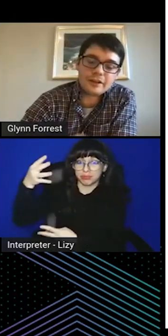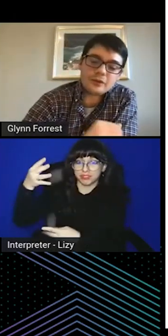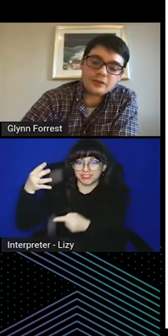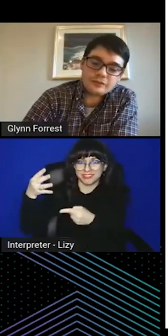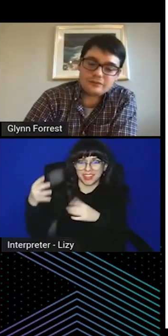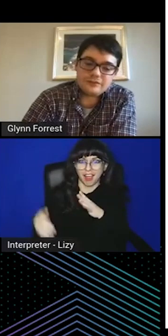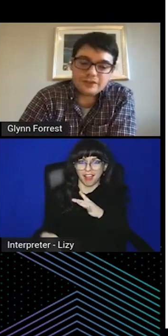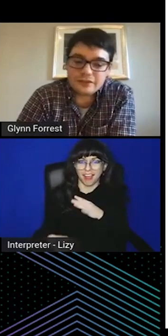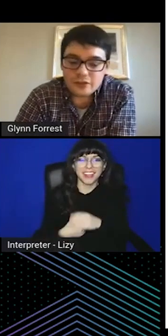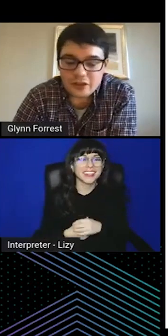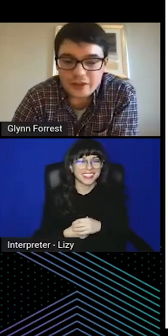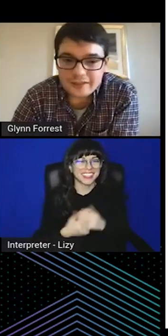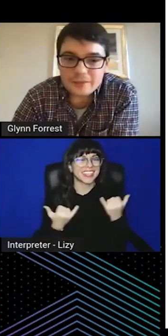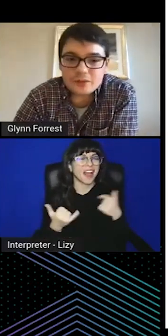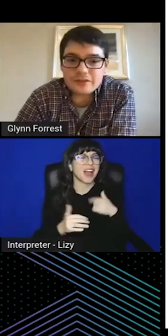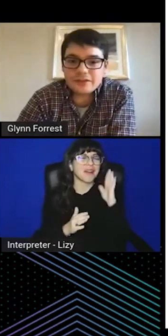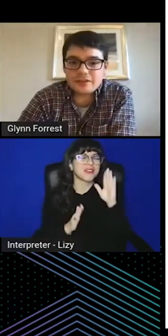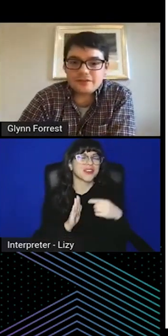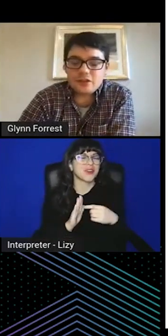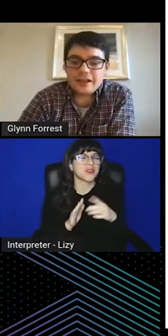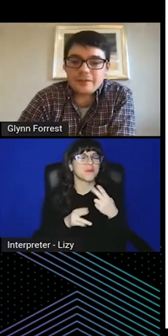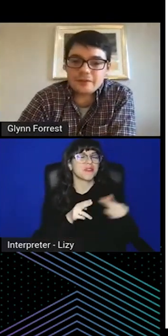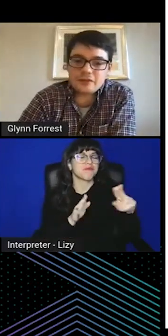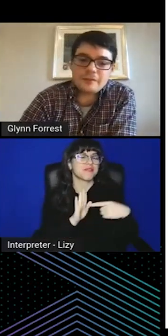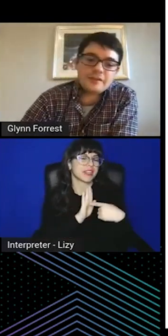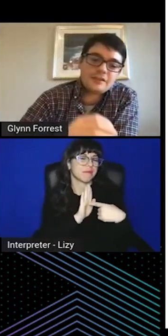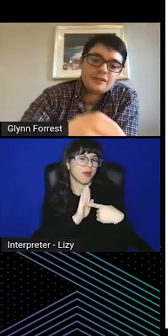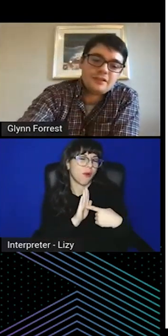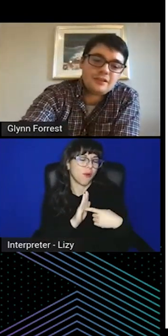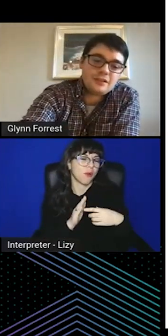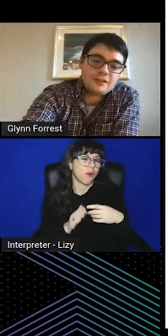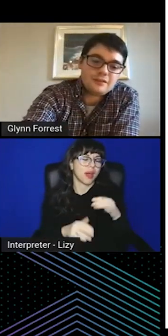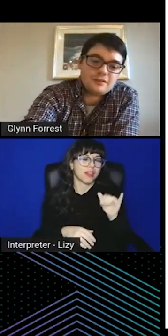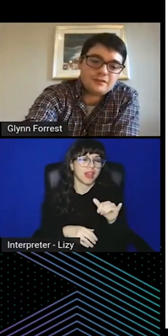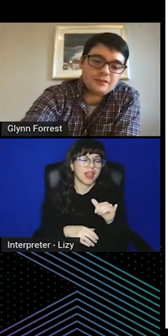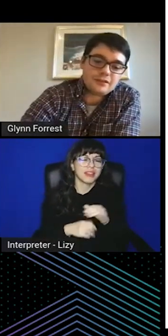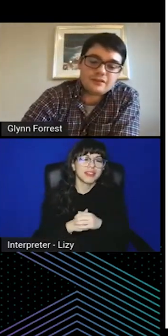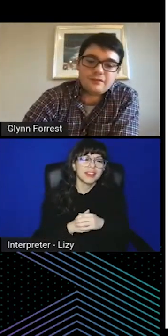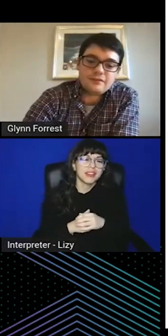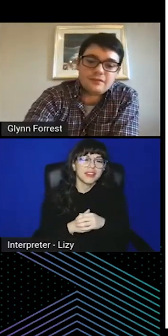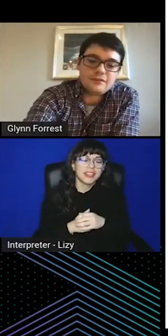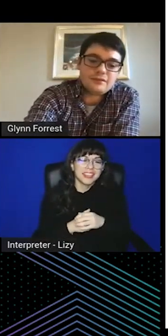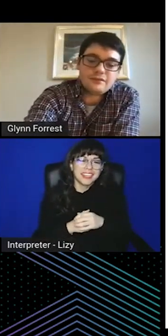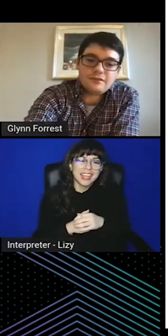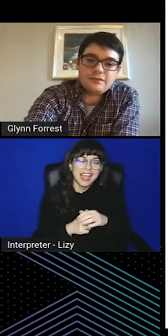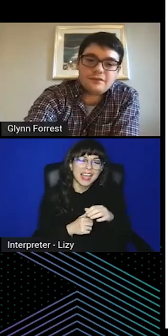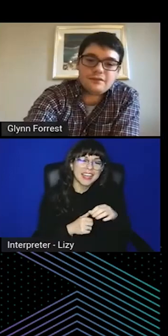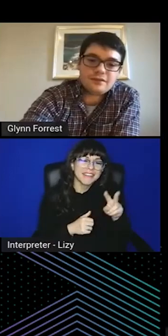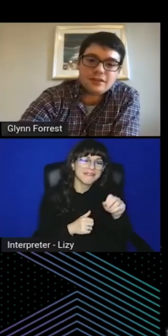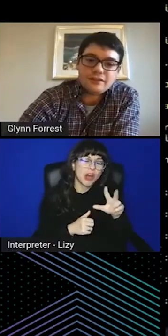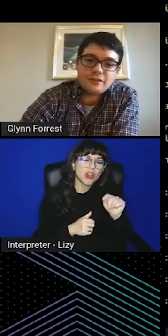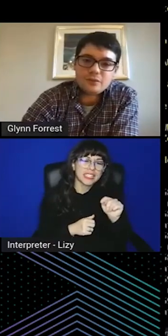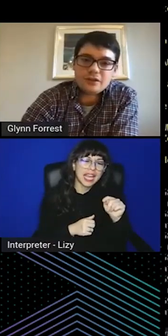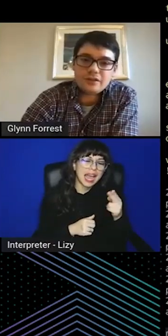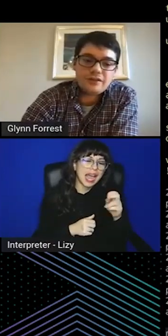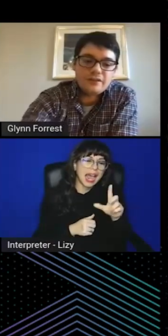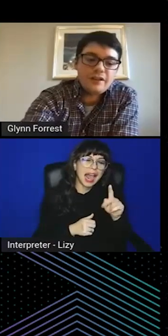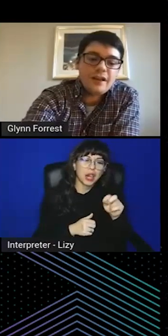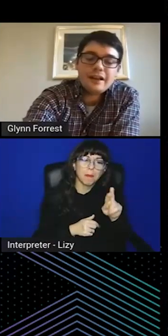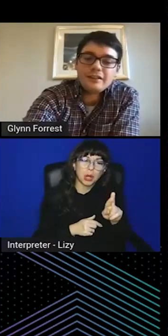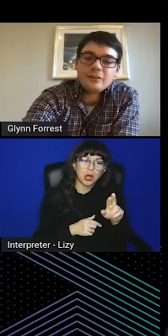Now, I'm going to give you a quick demo of this Vault Helper script. Let's see if this